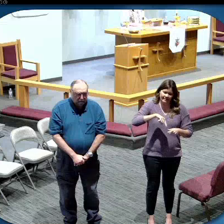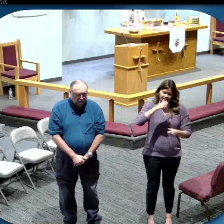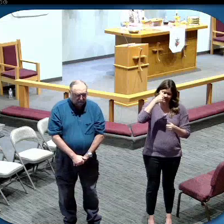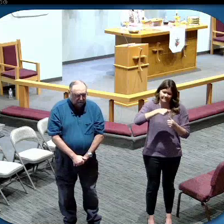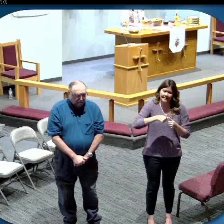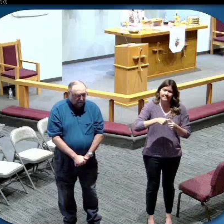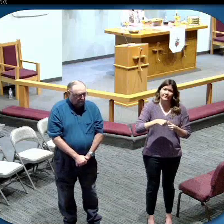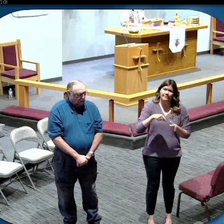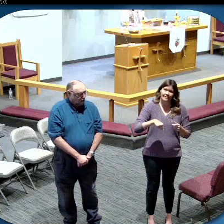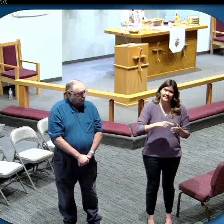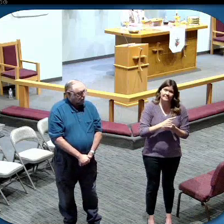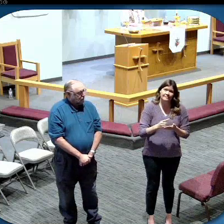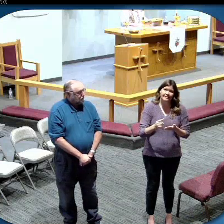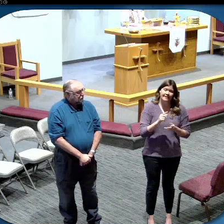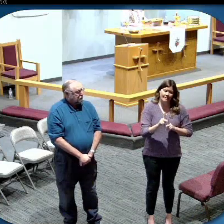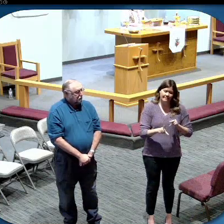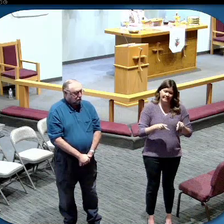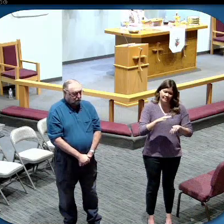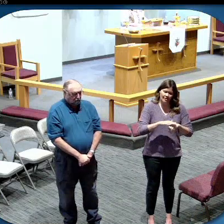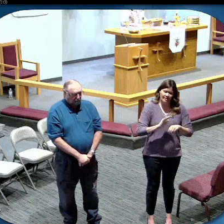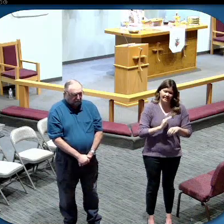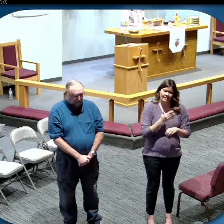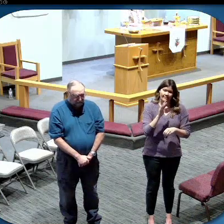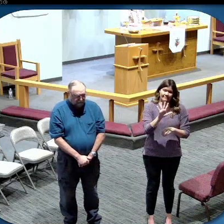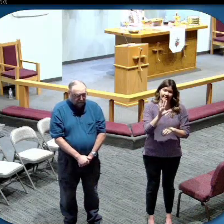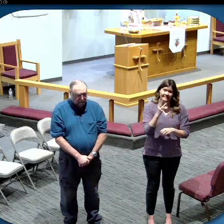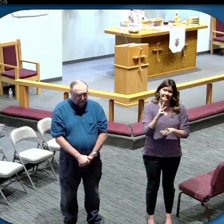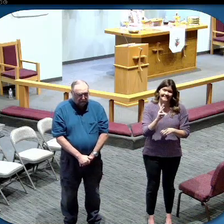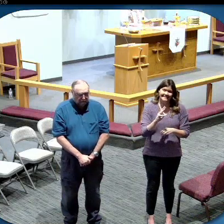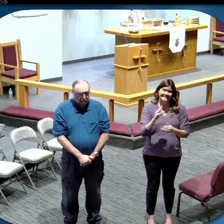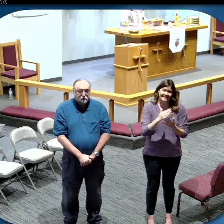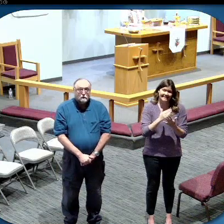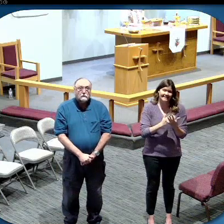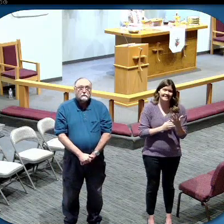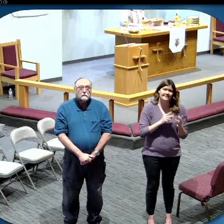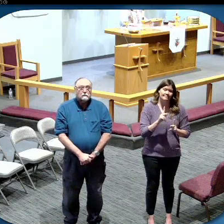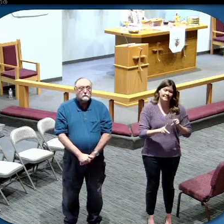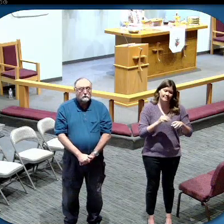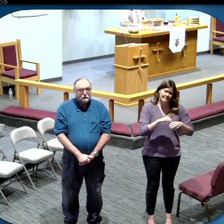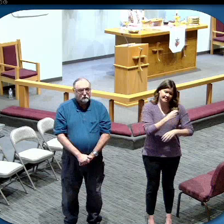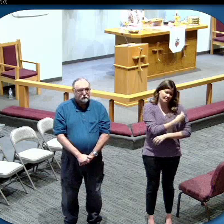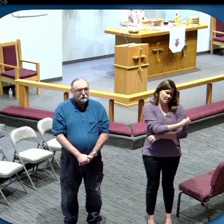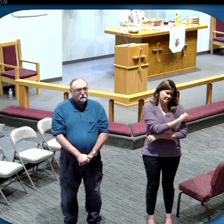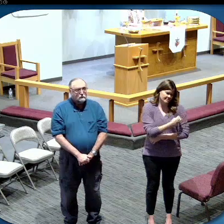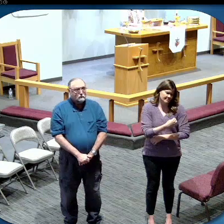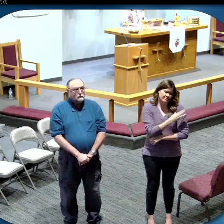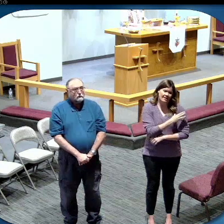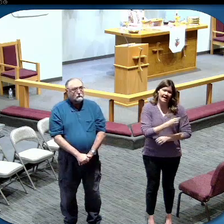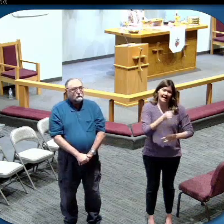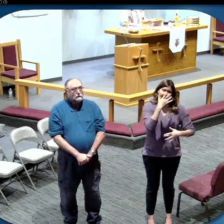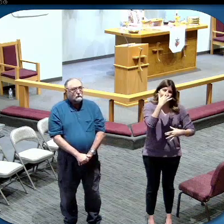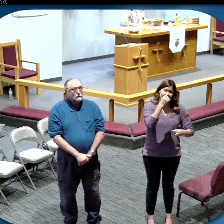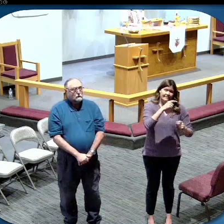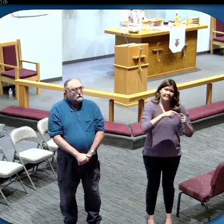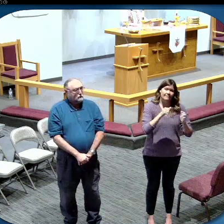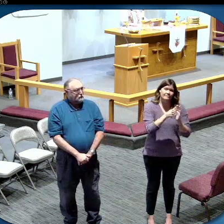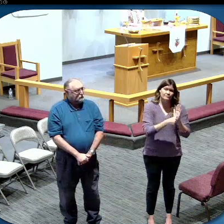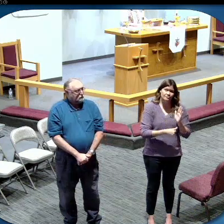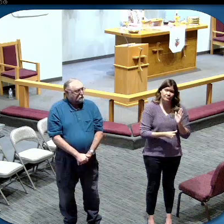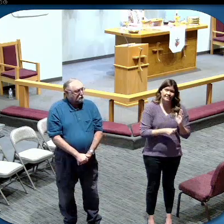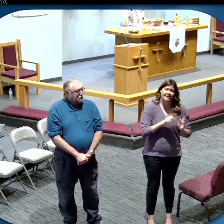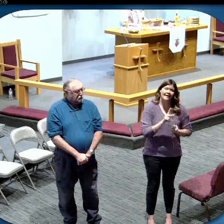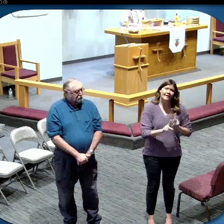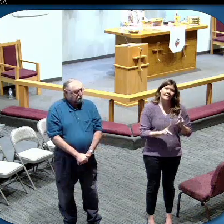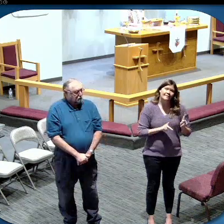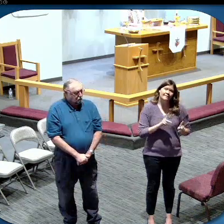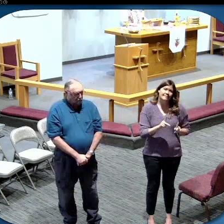this week those that are on our 516 list and those who have been hospitalized and are recovering from surgery and those who